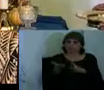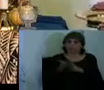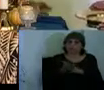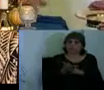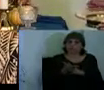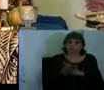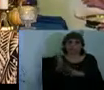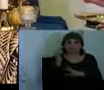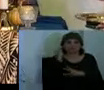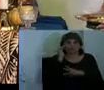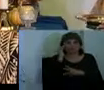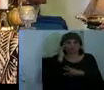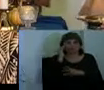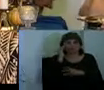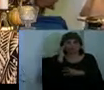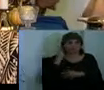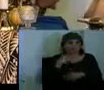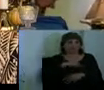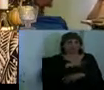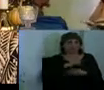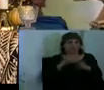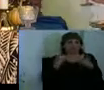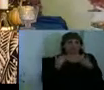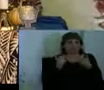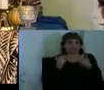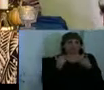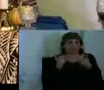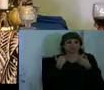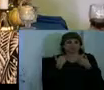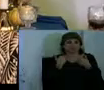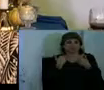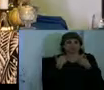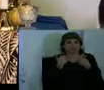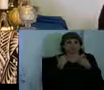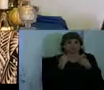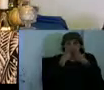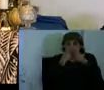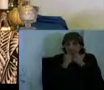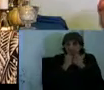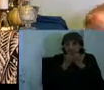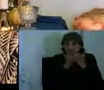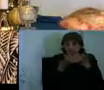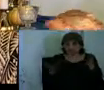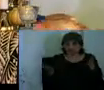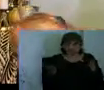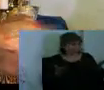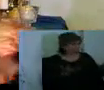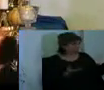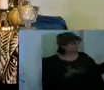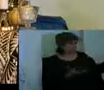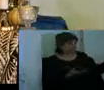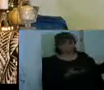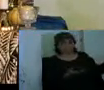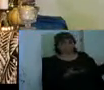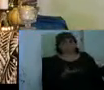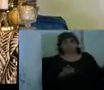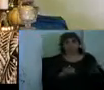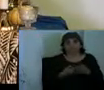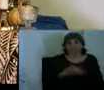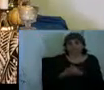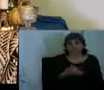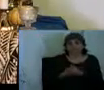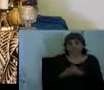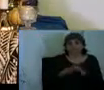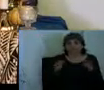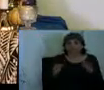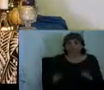know that we have a set aside sacred elements to our left, your right, where